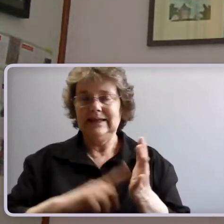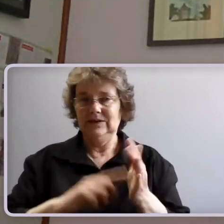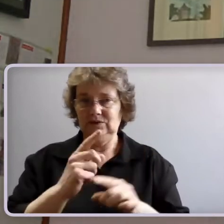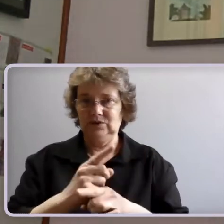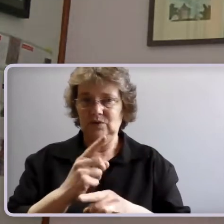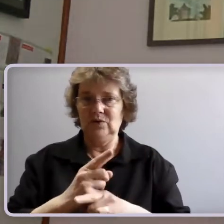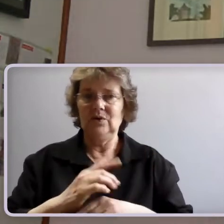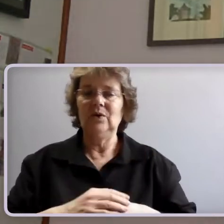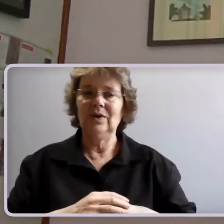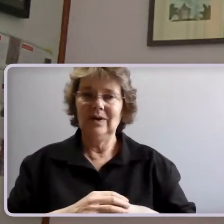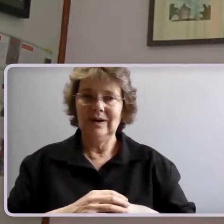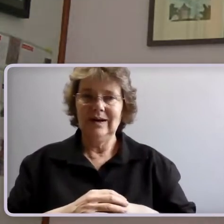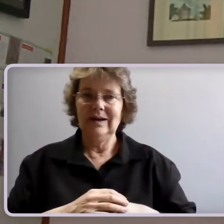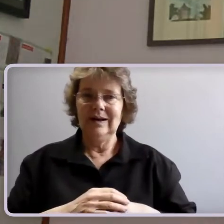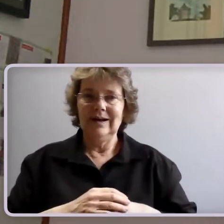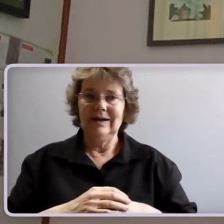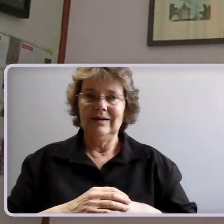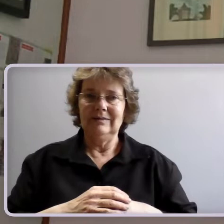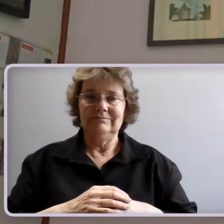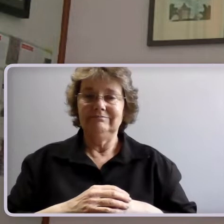often outlay the fact that